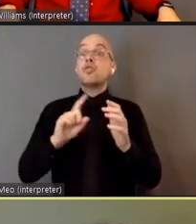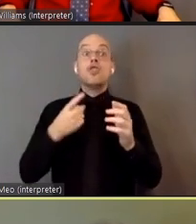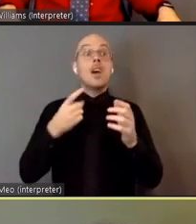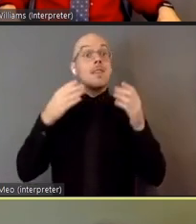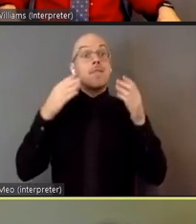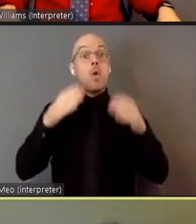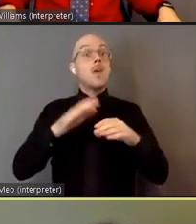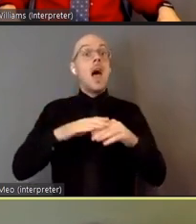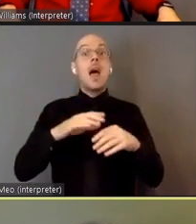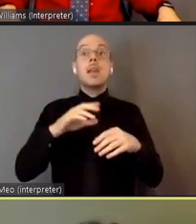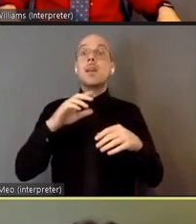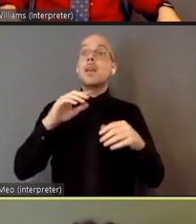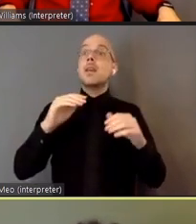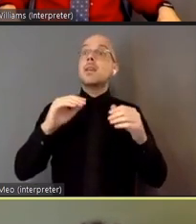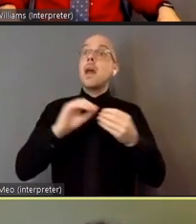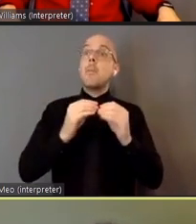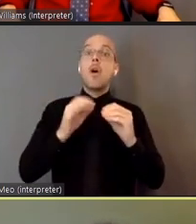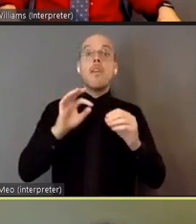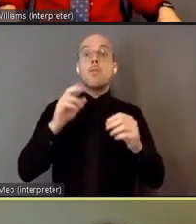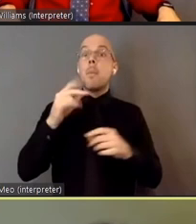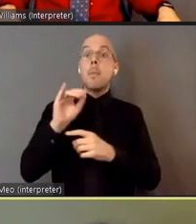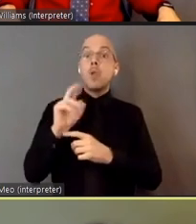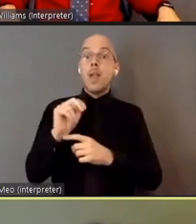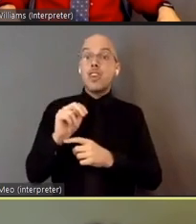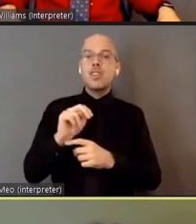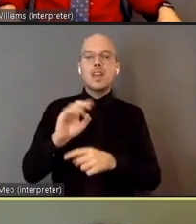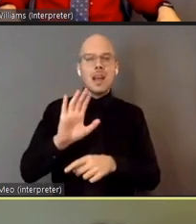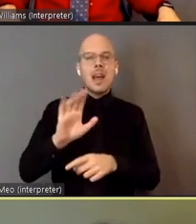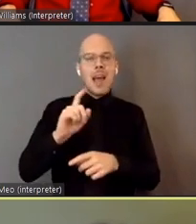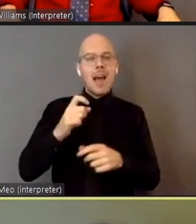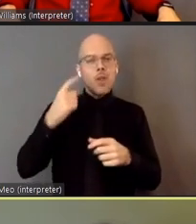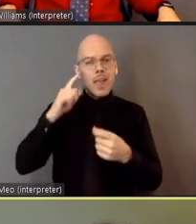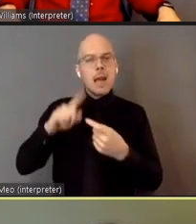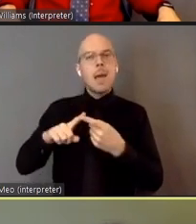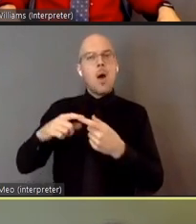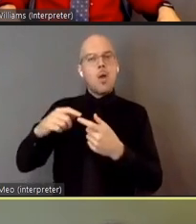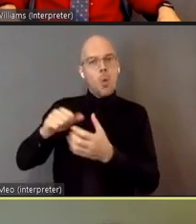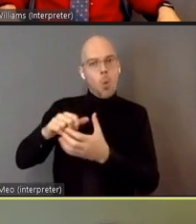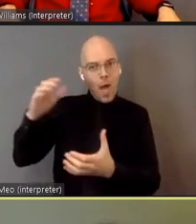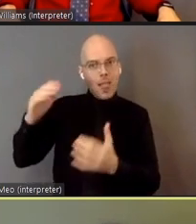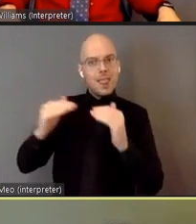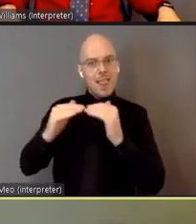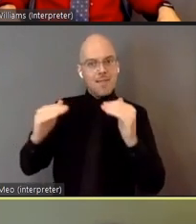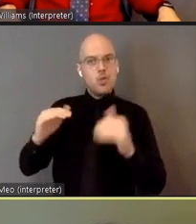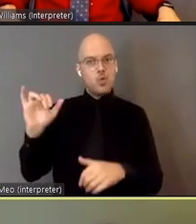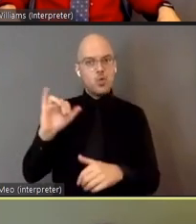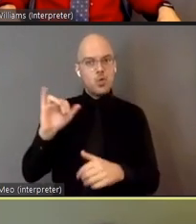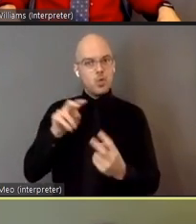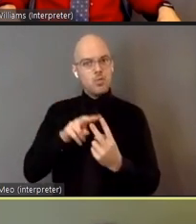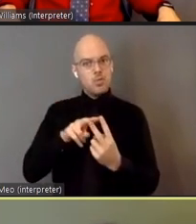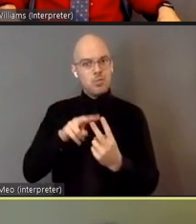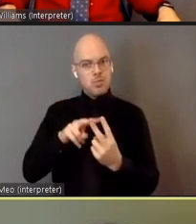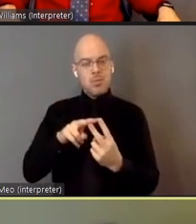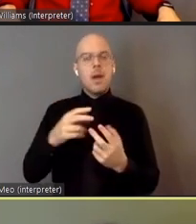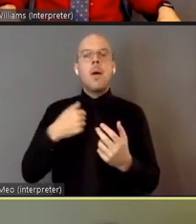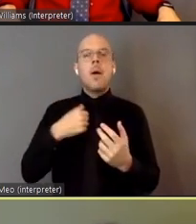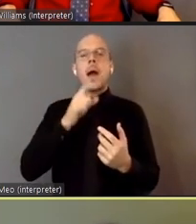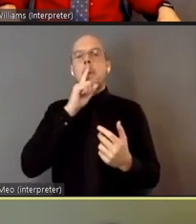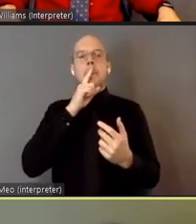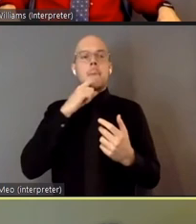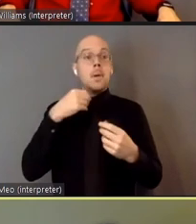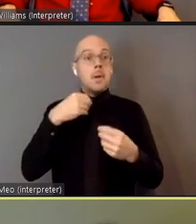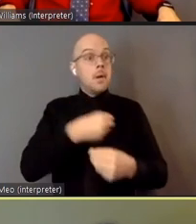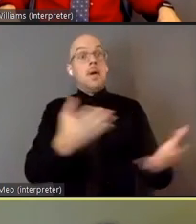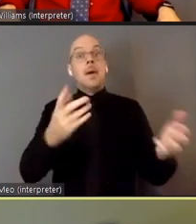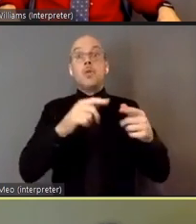without looking at the, you know, sort of relative wealth of that population might lead to improper incentives in